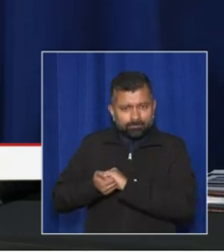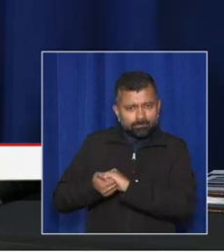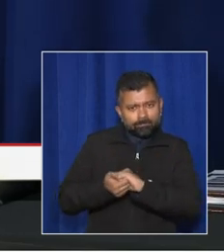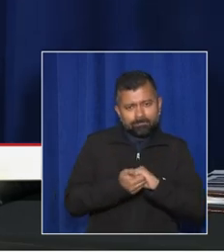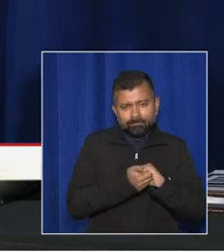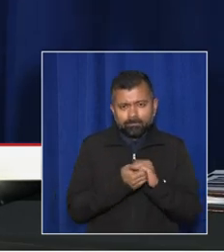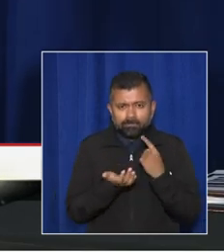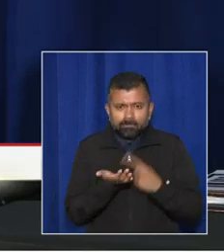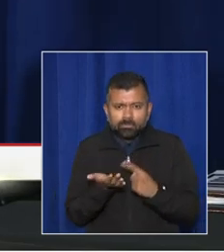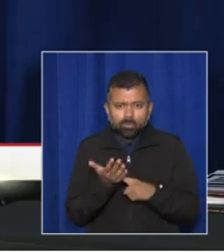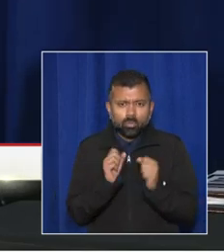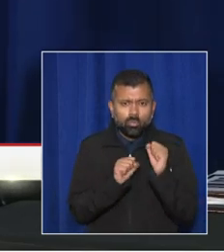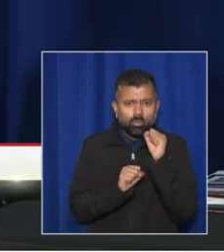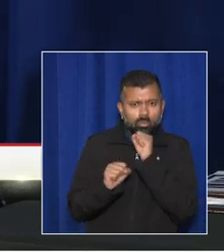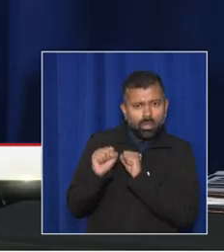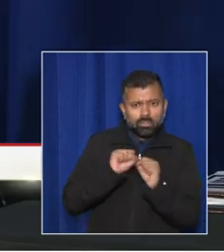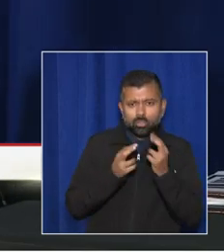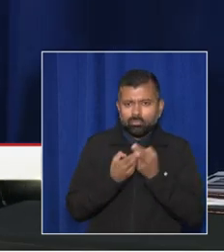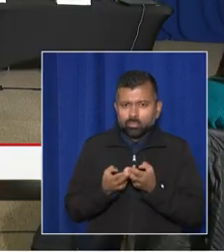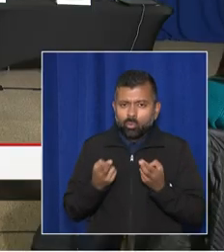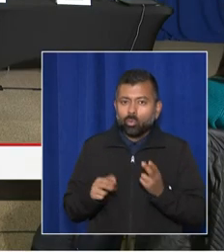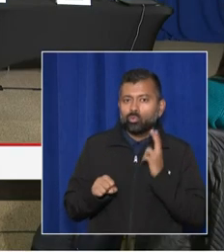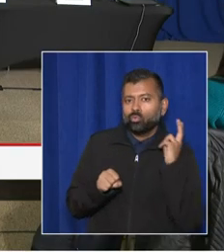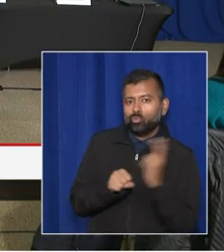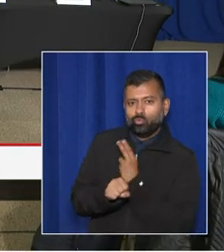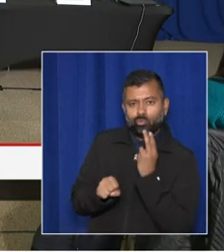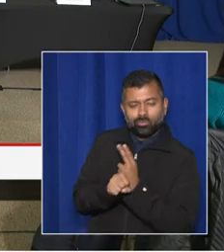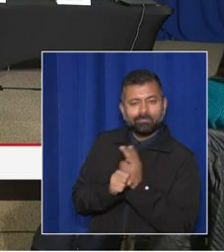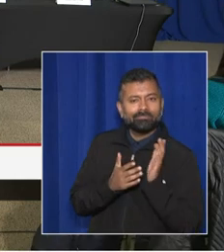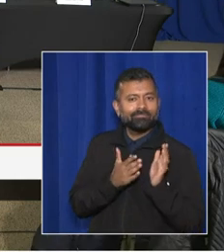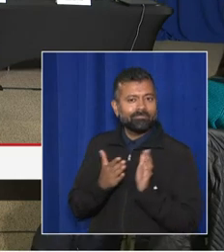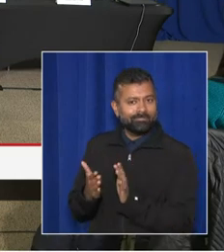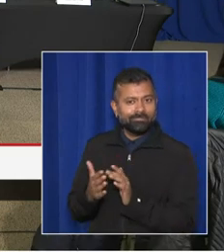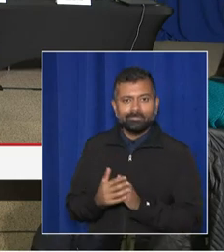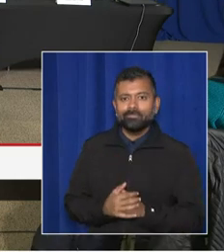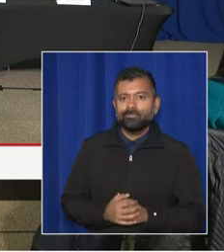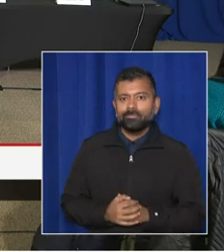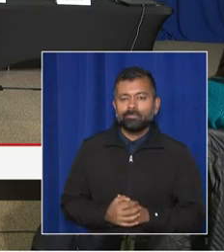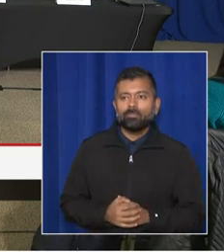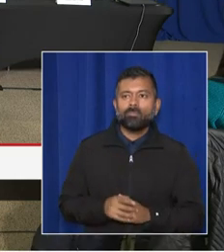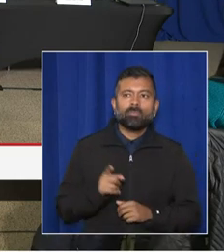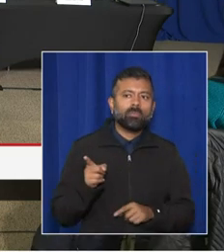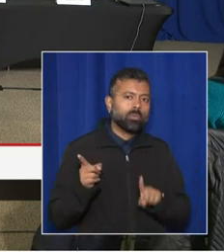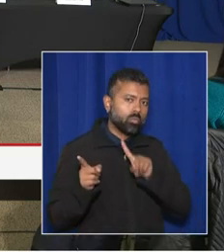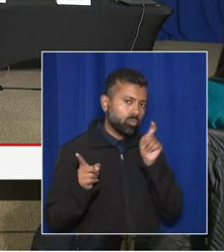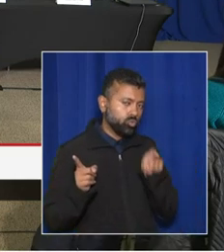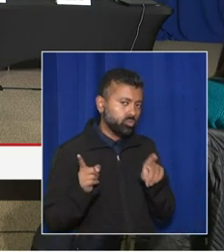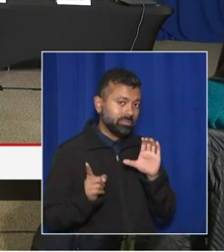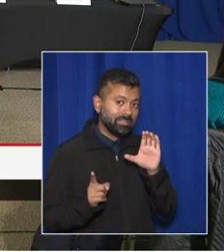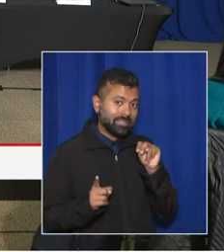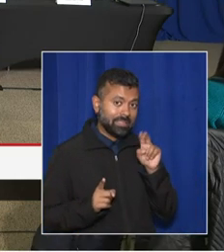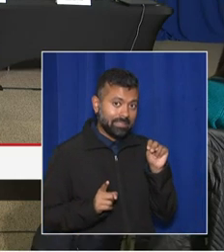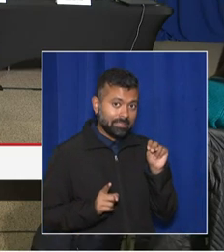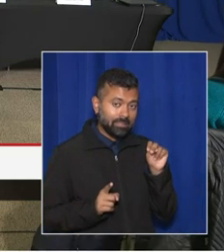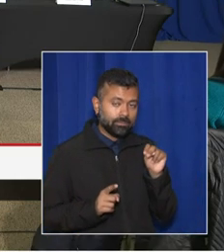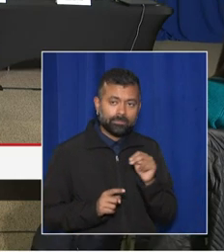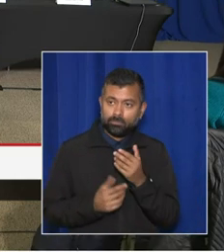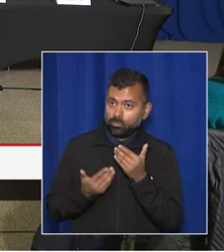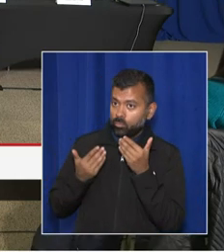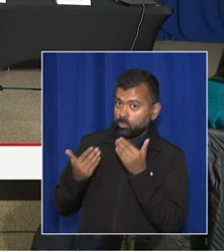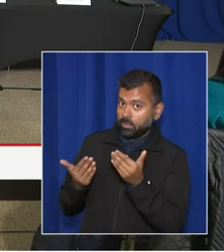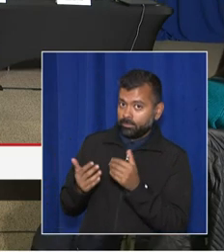important. Yeah. Hi, Mayor Bowser. Hi. Gabe Cohen from CNN. Mm-hmm. I have two questions for you. The